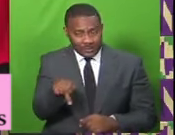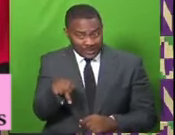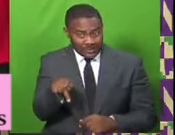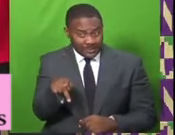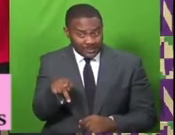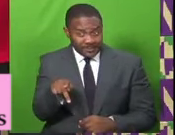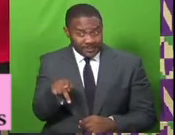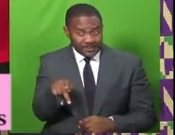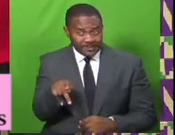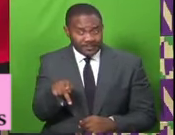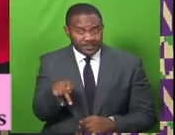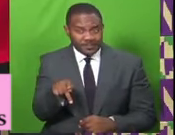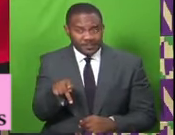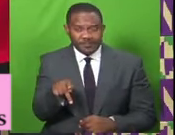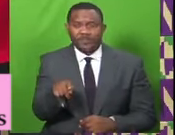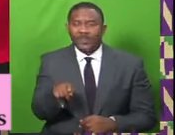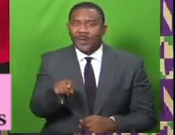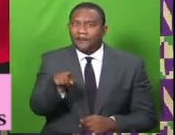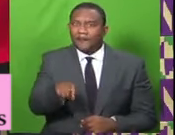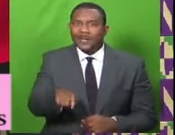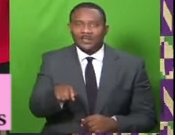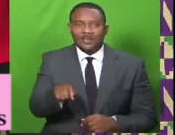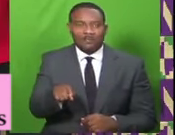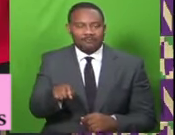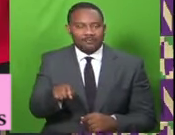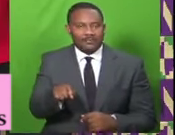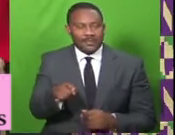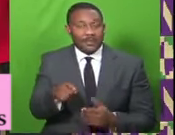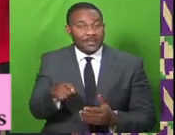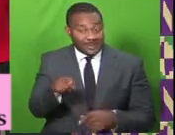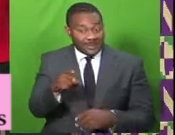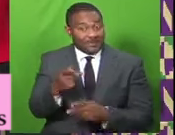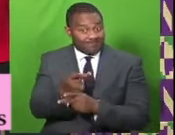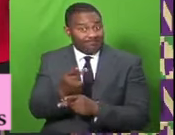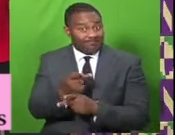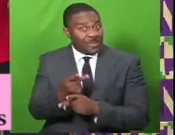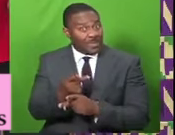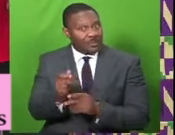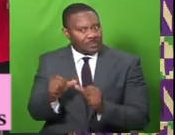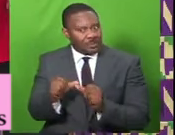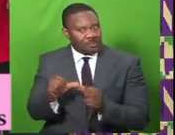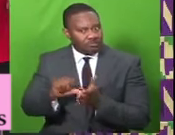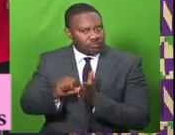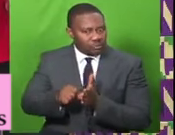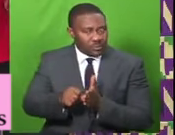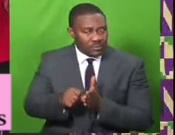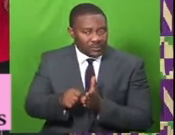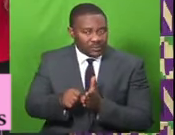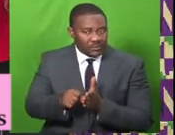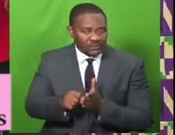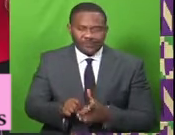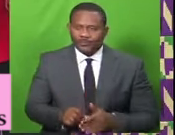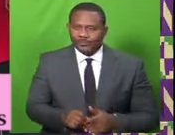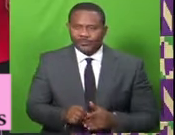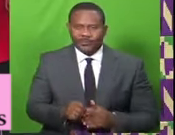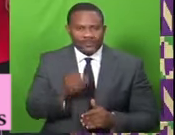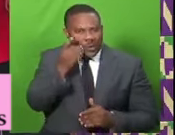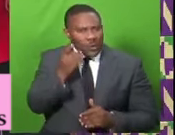one that we must nurture and emphasize. Both domestic and international tourism are